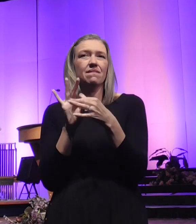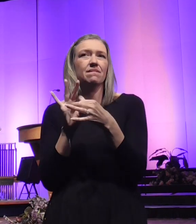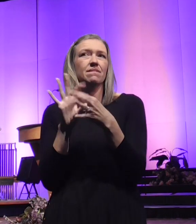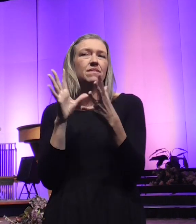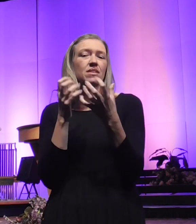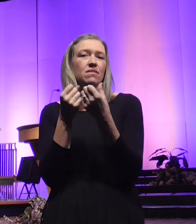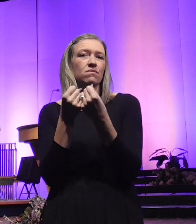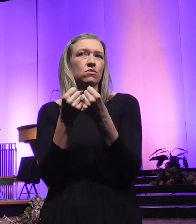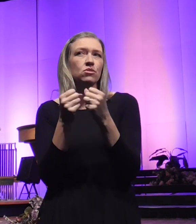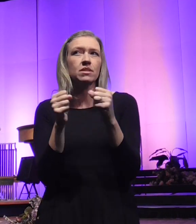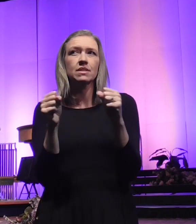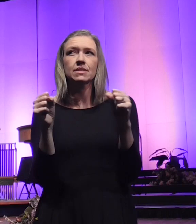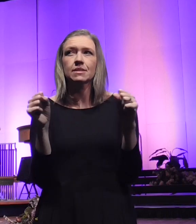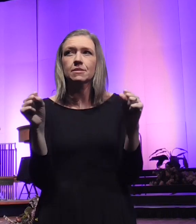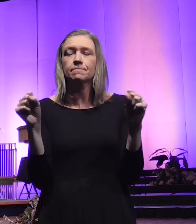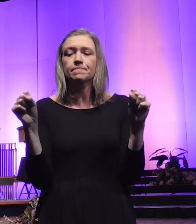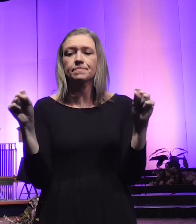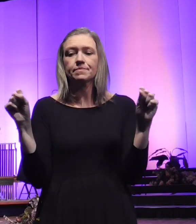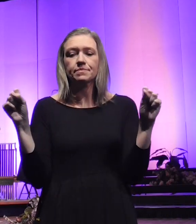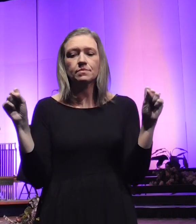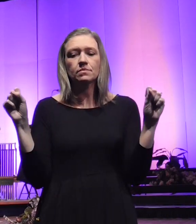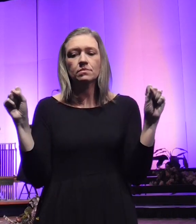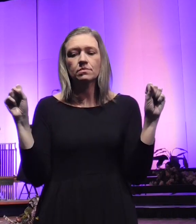sets us free.